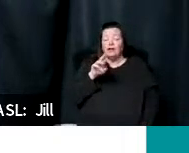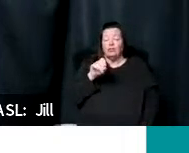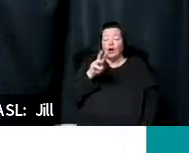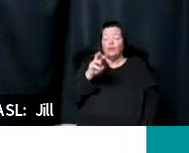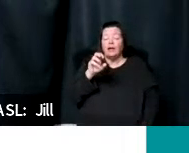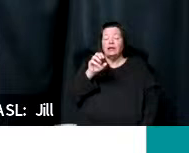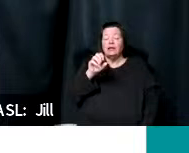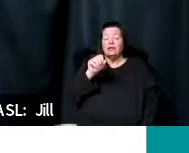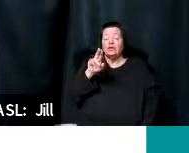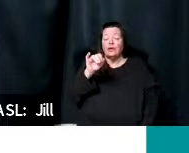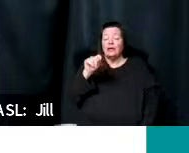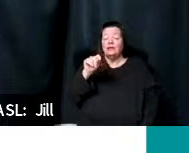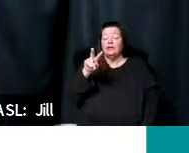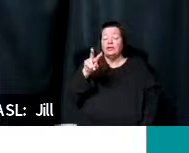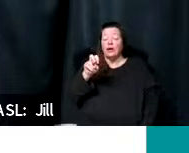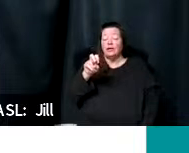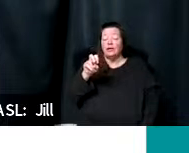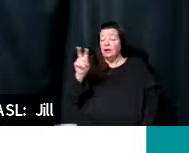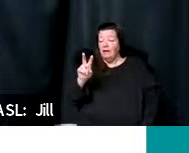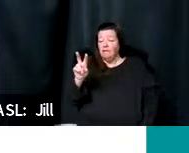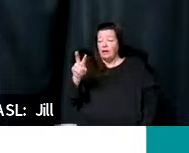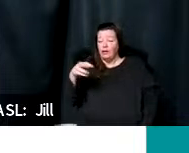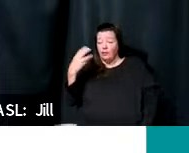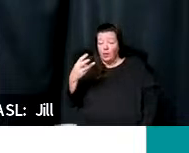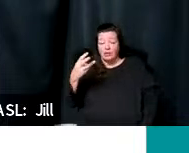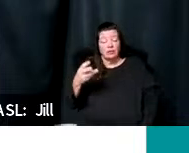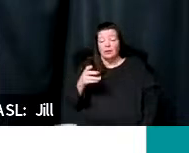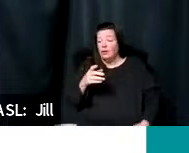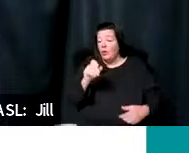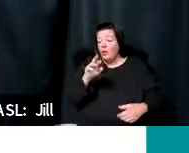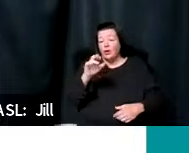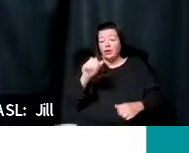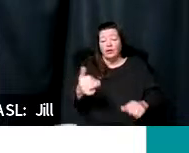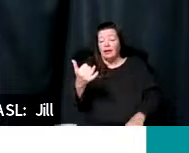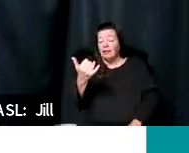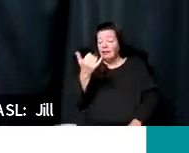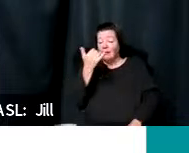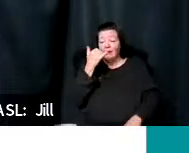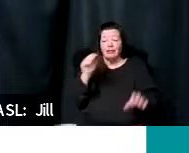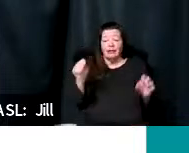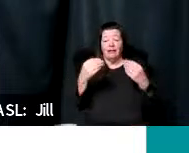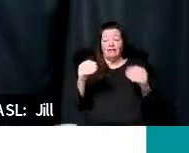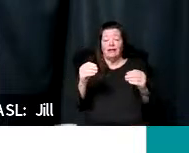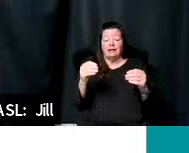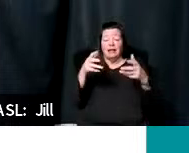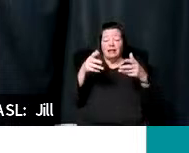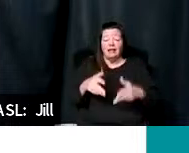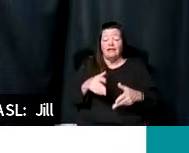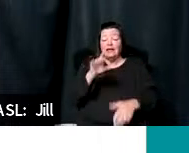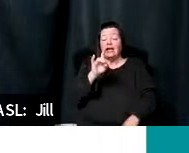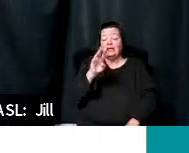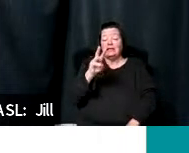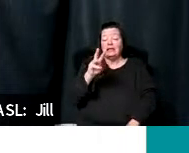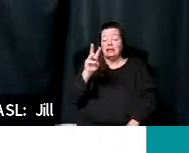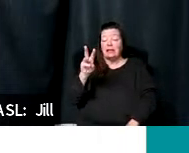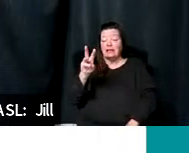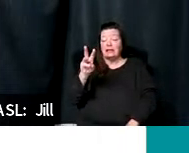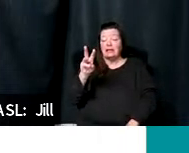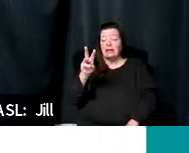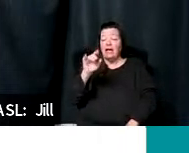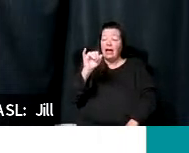Vancouver. You can also call the IBR office, leaving a verbal comment at